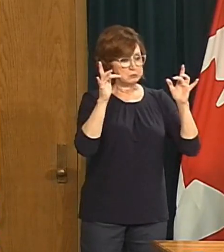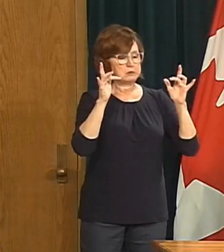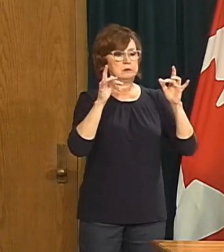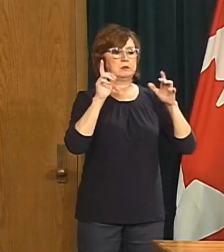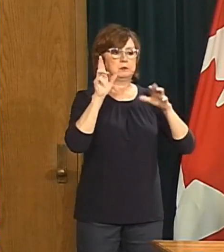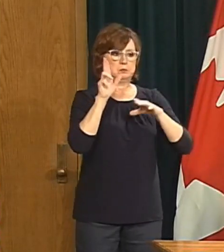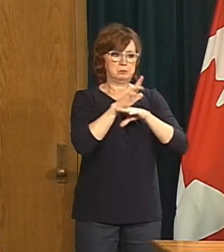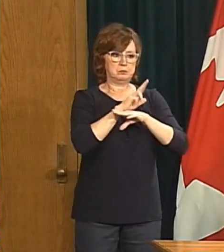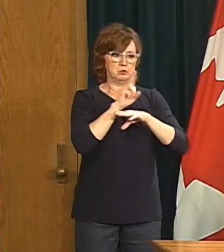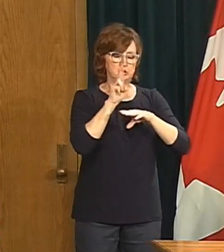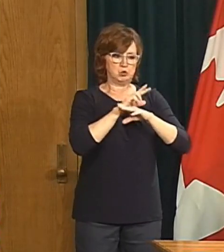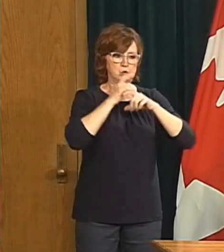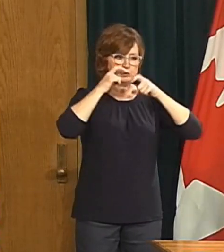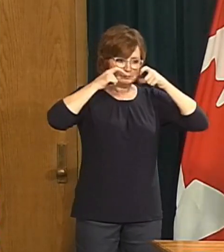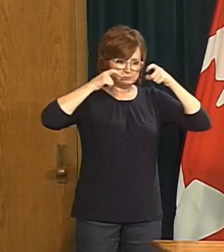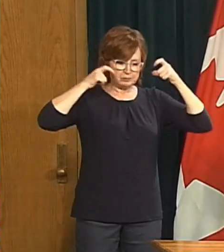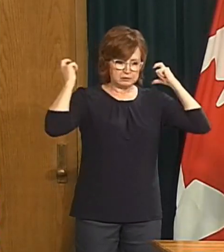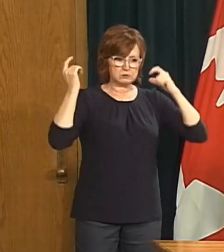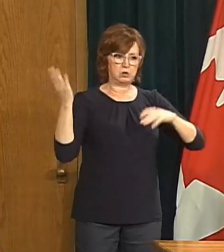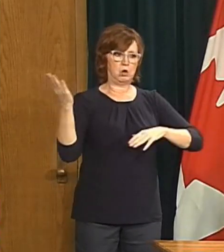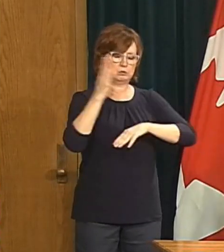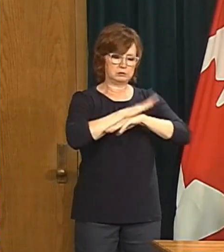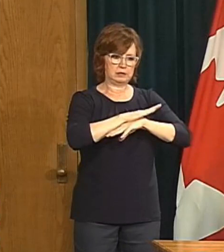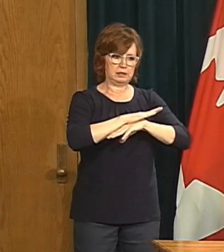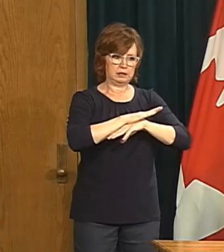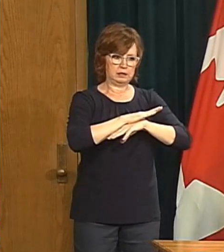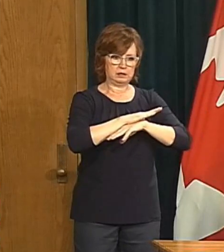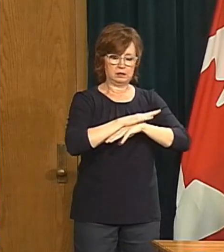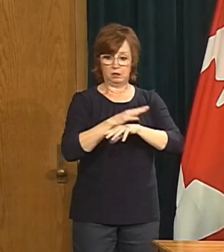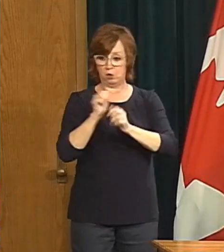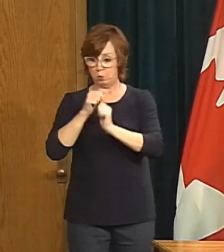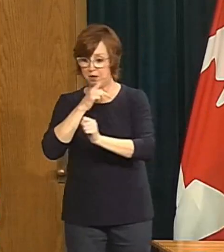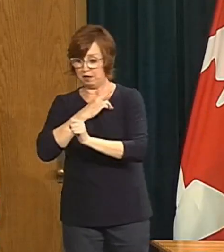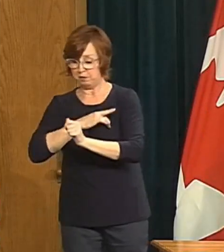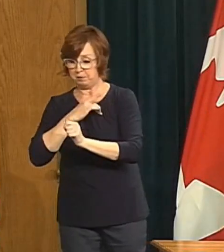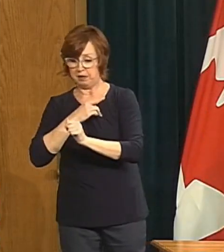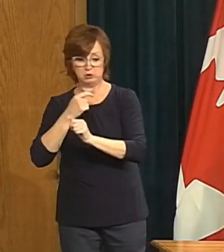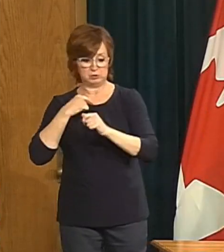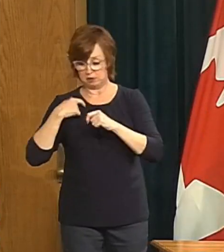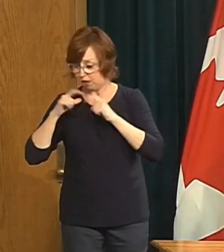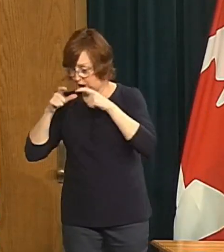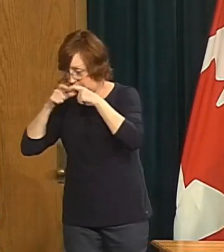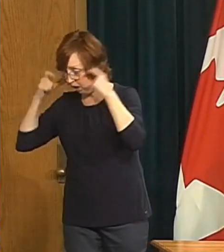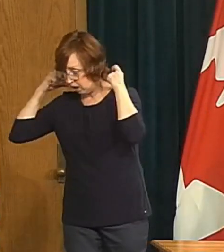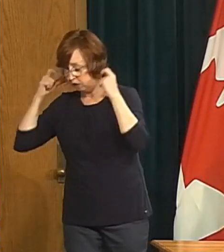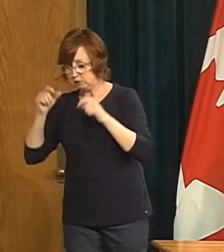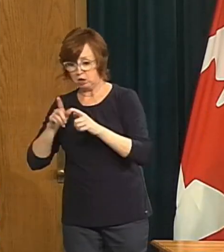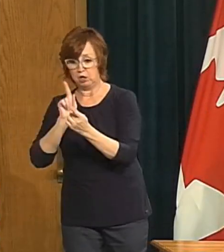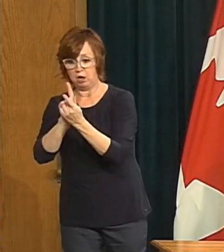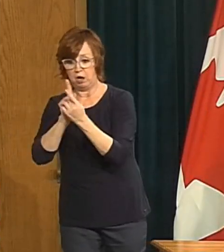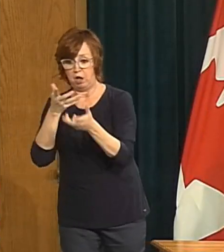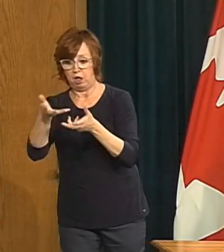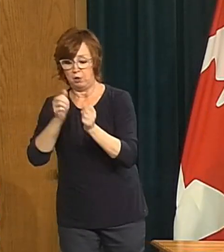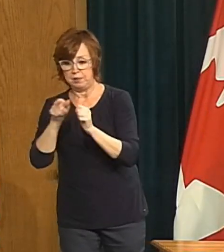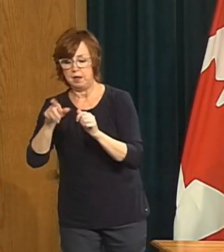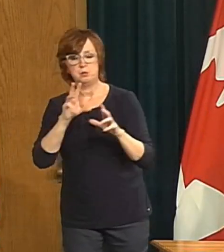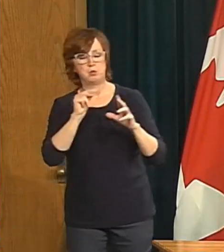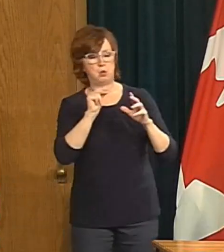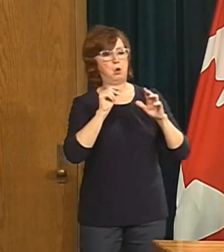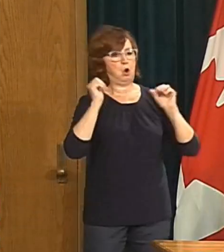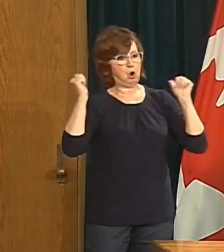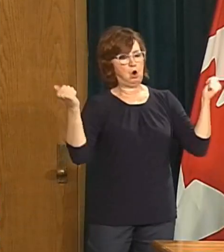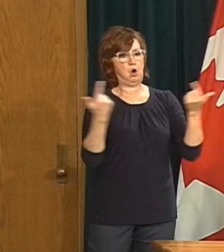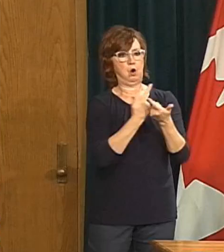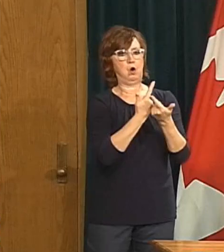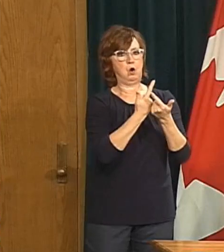screening pre-shift and including temperature checks is a testament to the efforts of not only the Saskatchewan Health Authority but